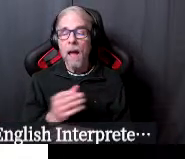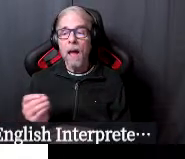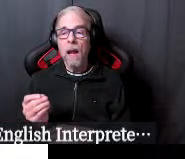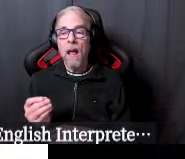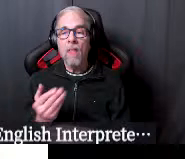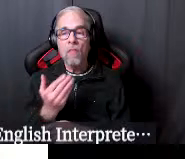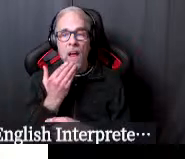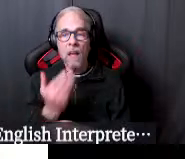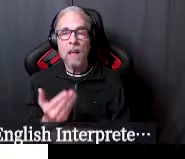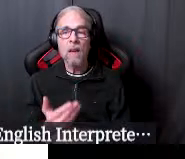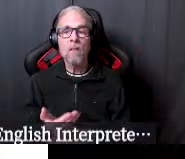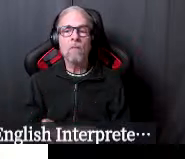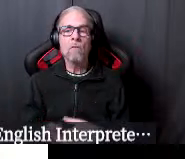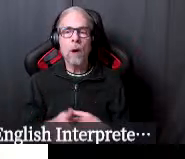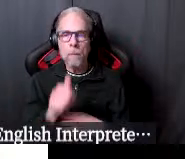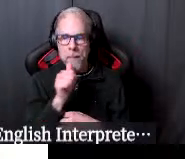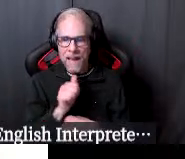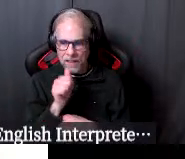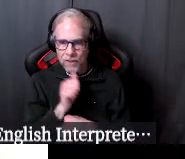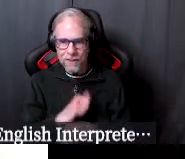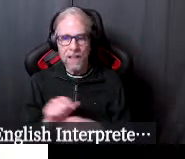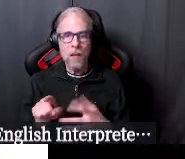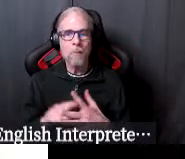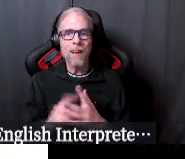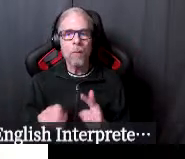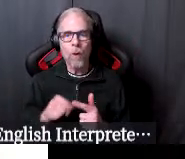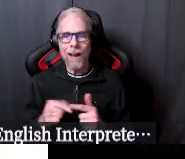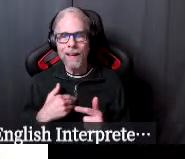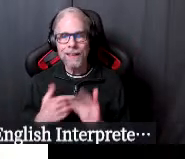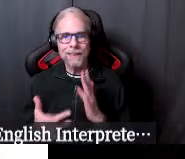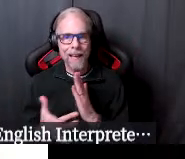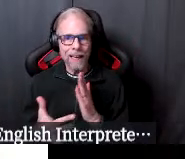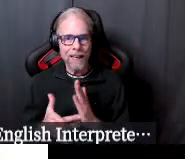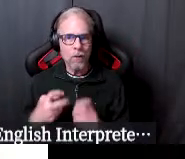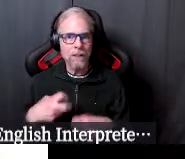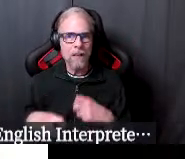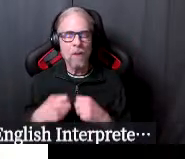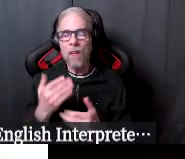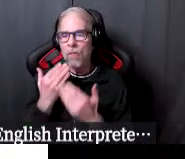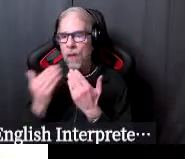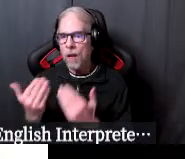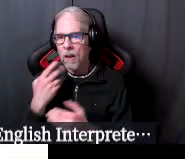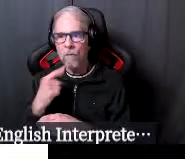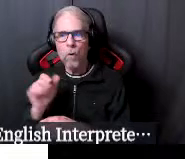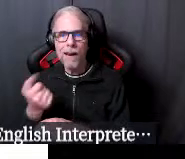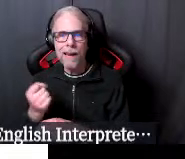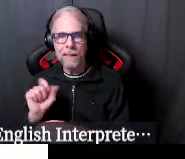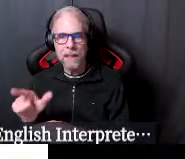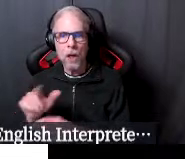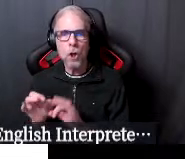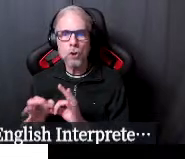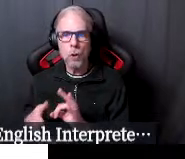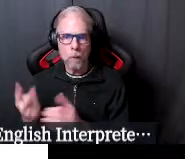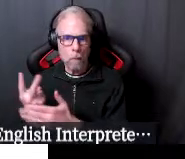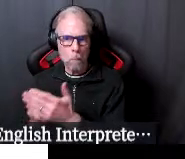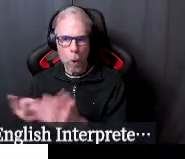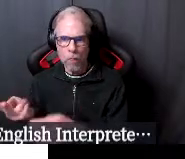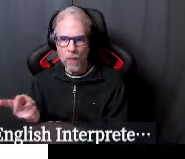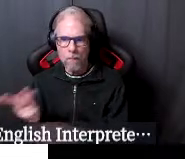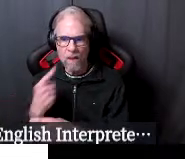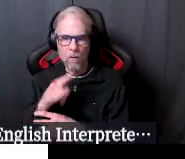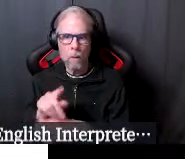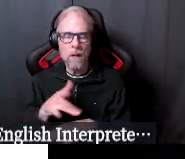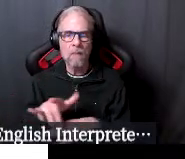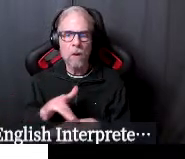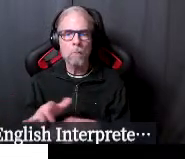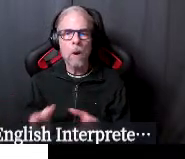hanging out with us in the beginning when we had technical difficulties. Thank you to our ASL interpreters for being available and providing